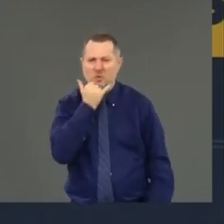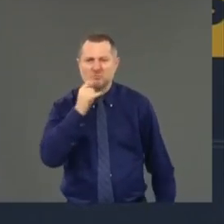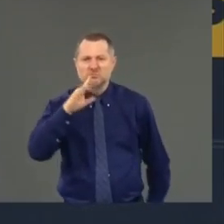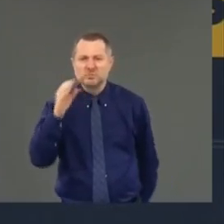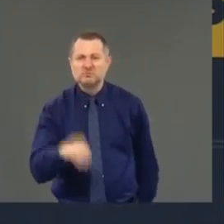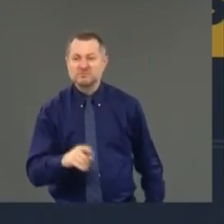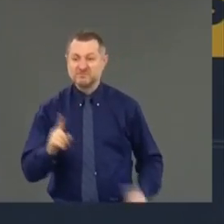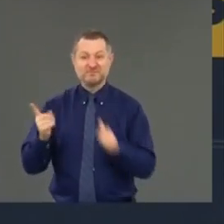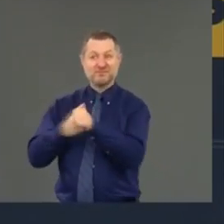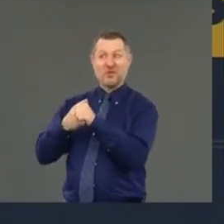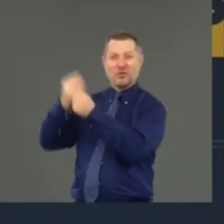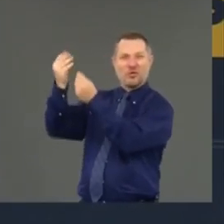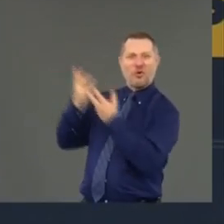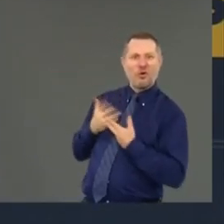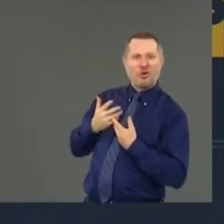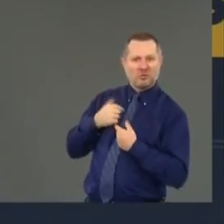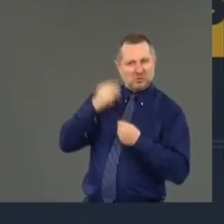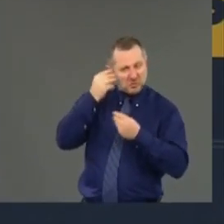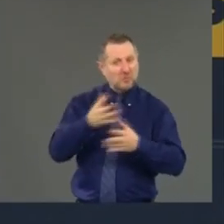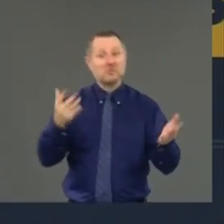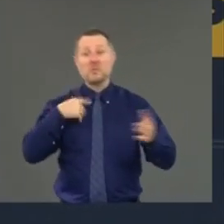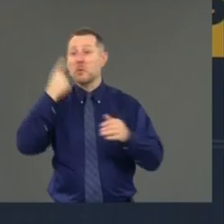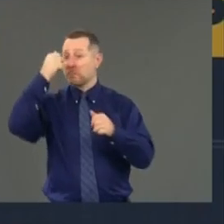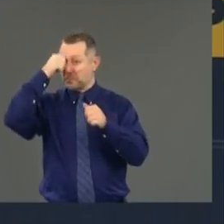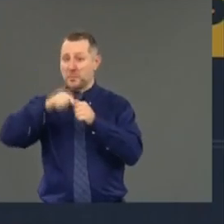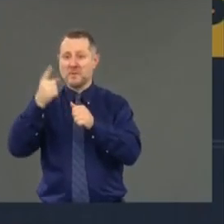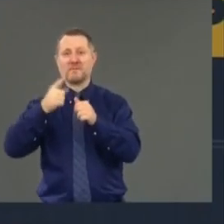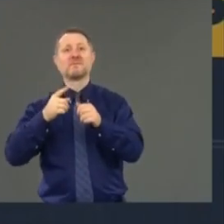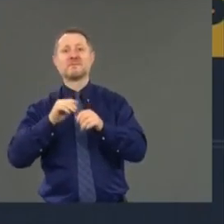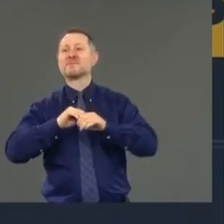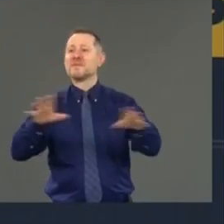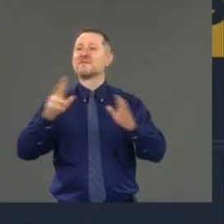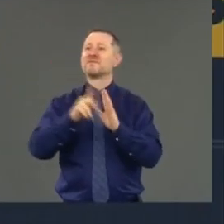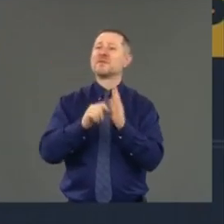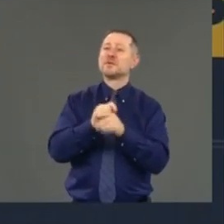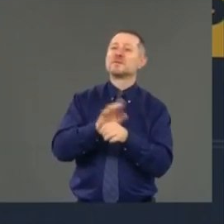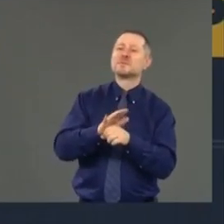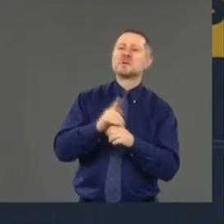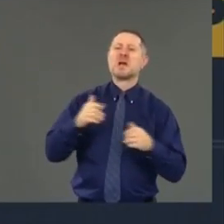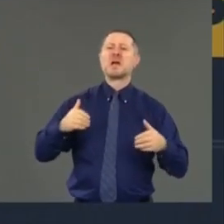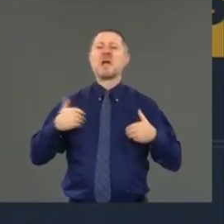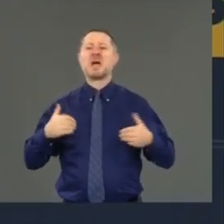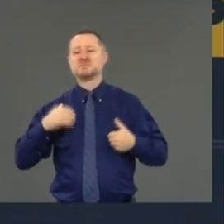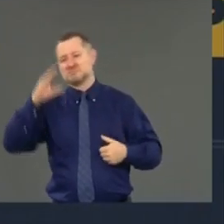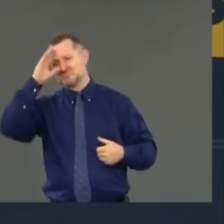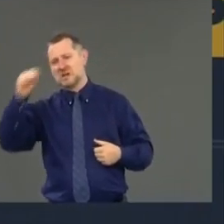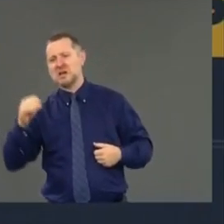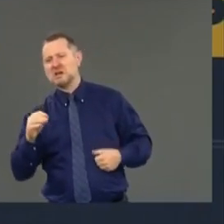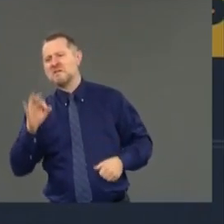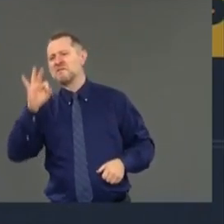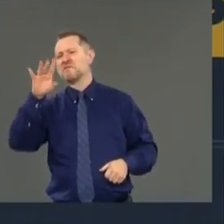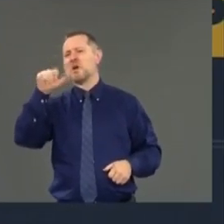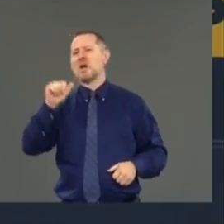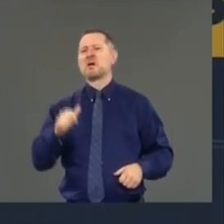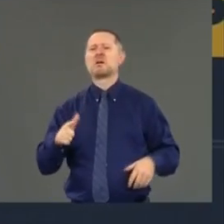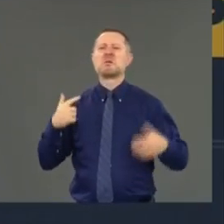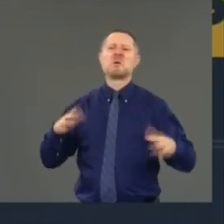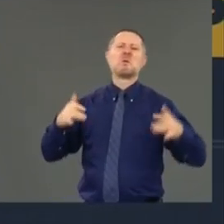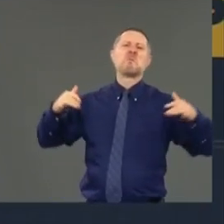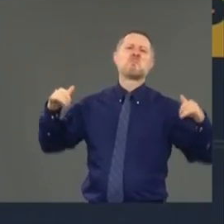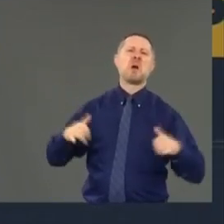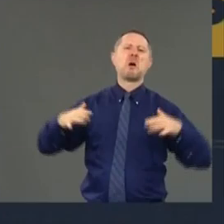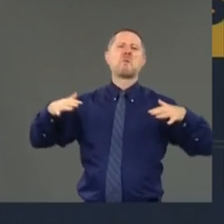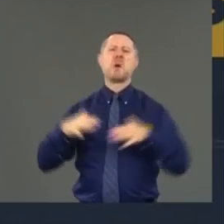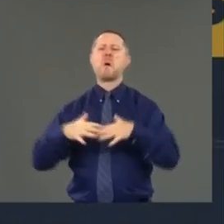remember there was a video that went all over the place about a young guy who was in Florida partying. And he's